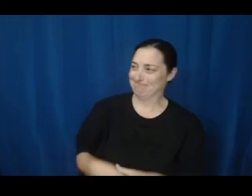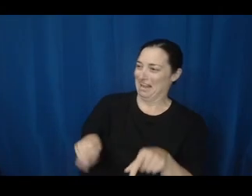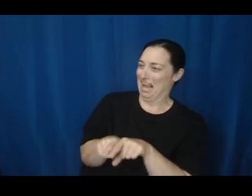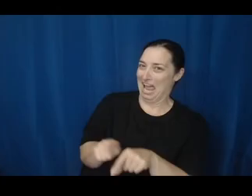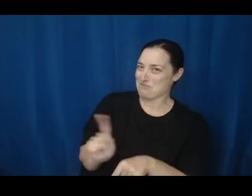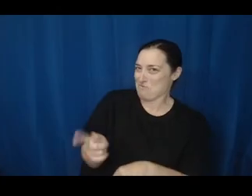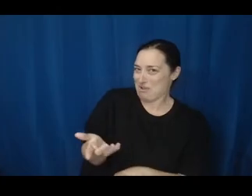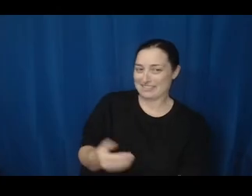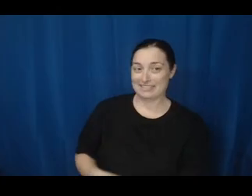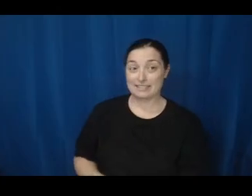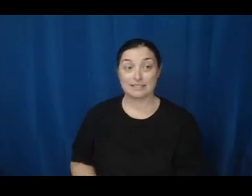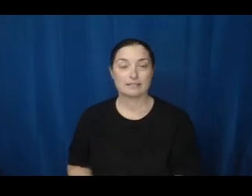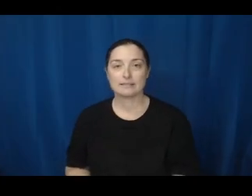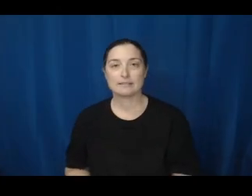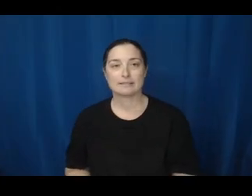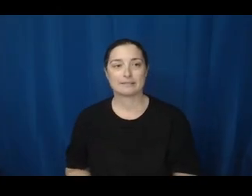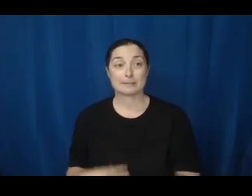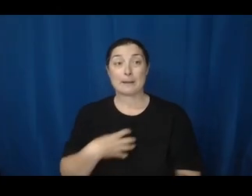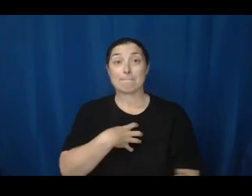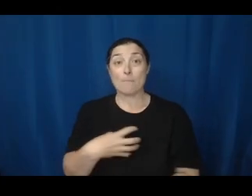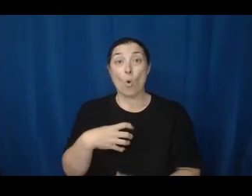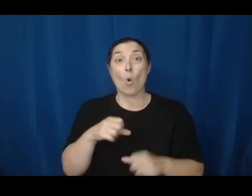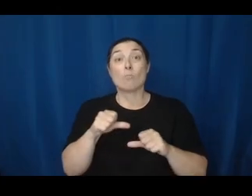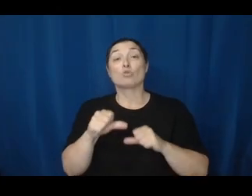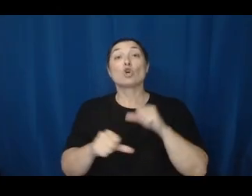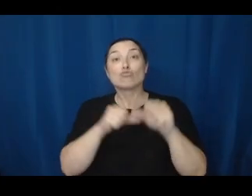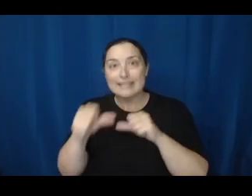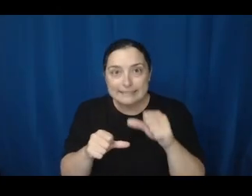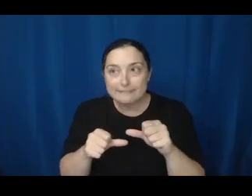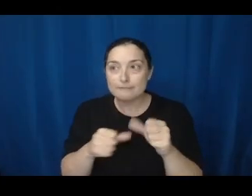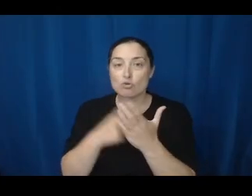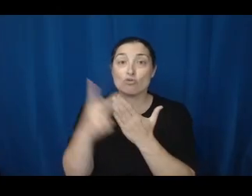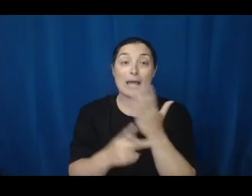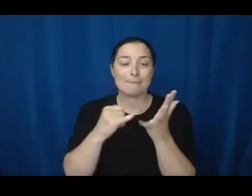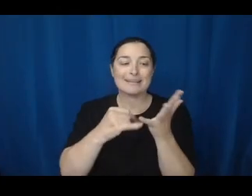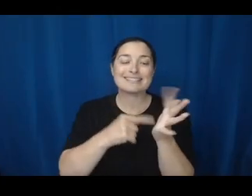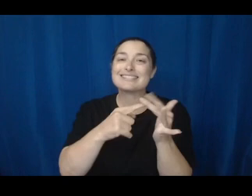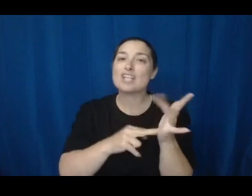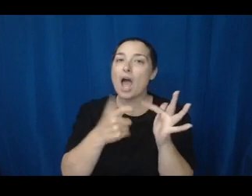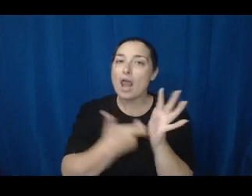like more progressive programs such as Big Picture, such as Steiner School, things like that.